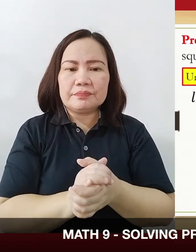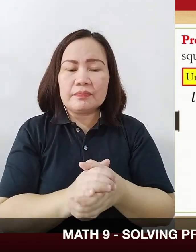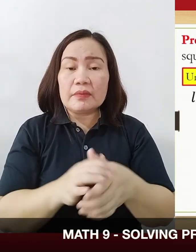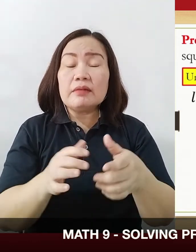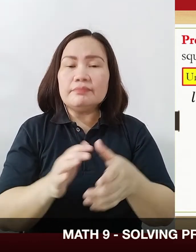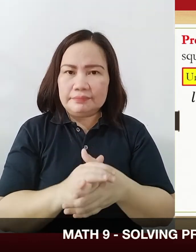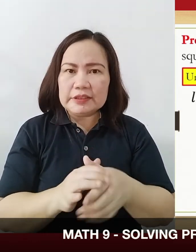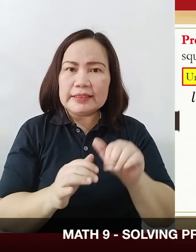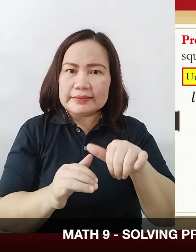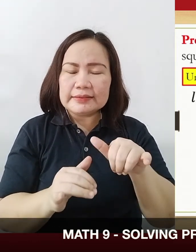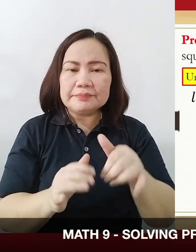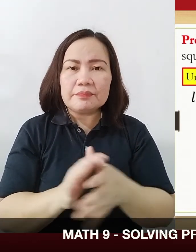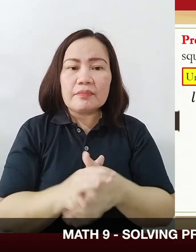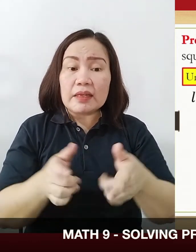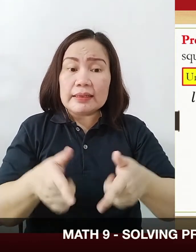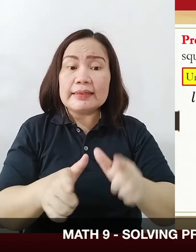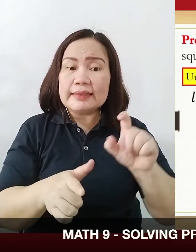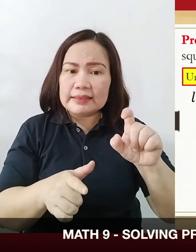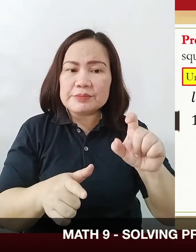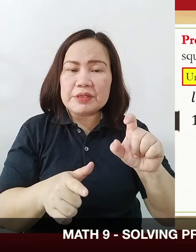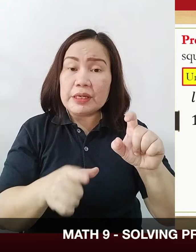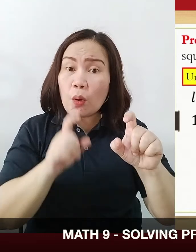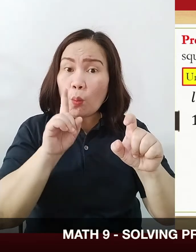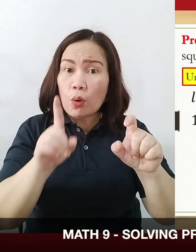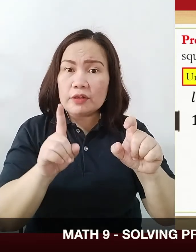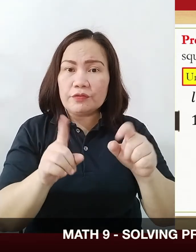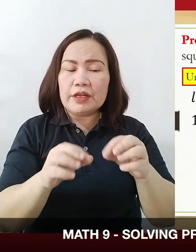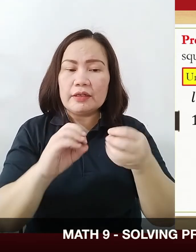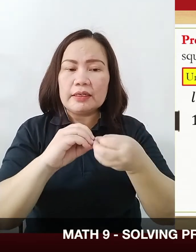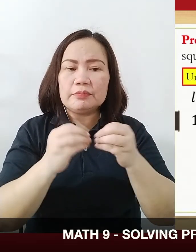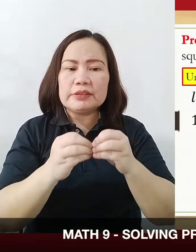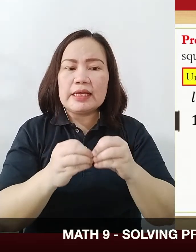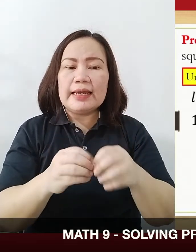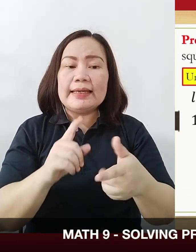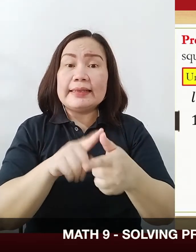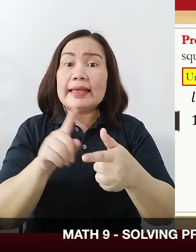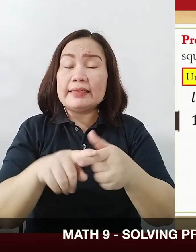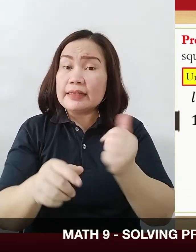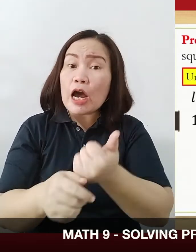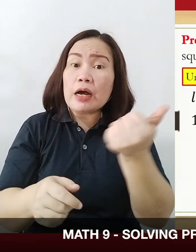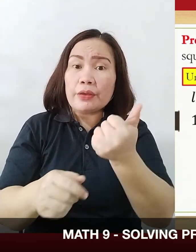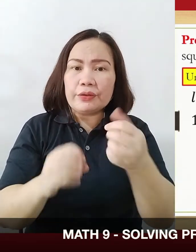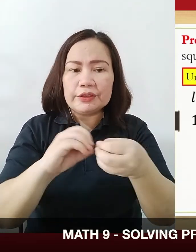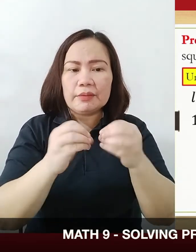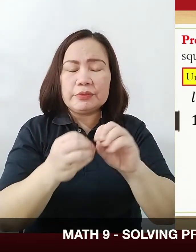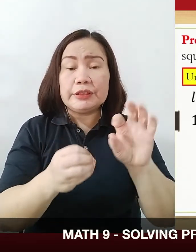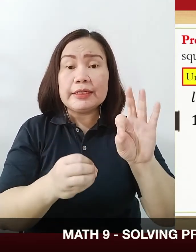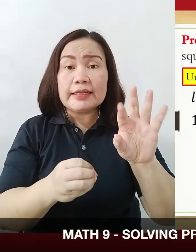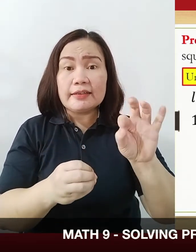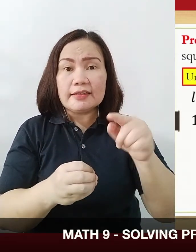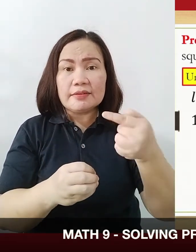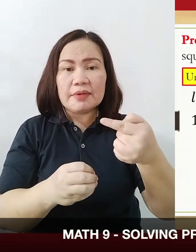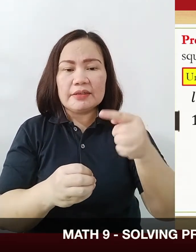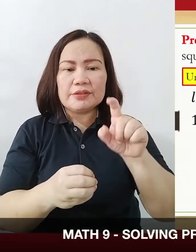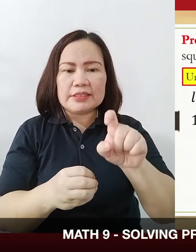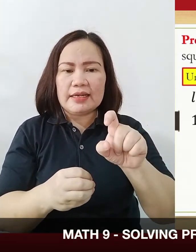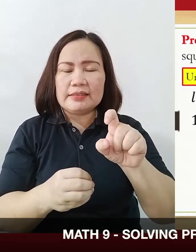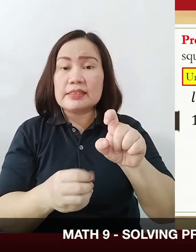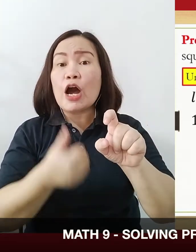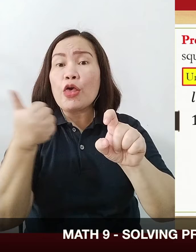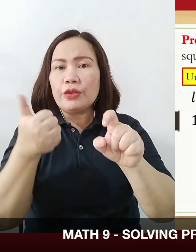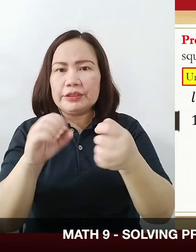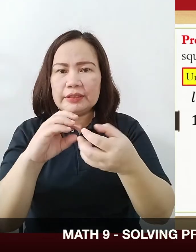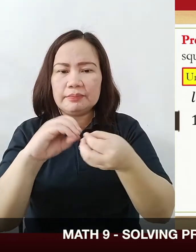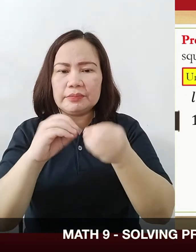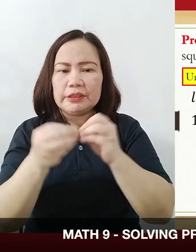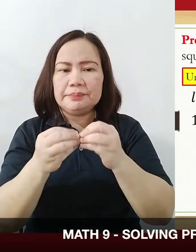let x be one of the numbers, and then 19 minus x be the other number. Okay? Now,